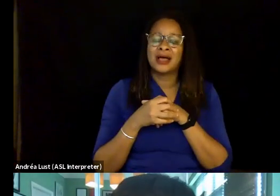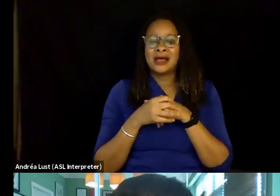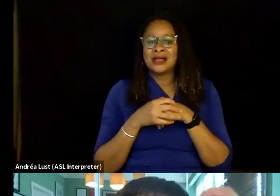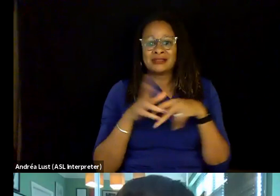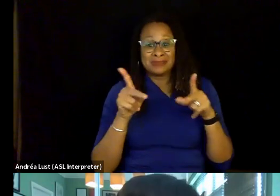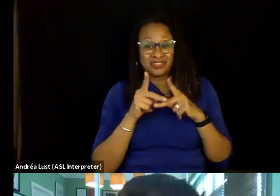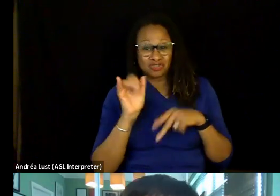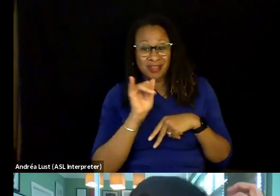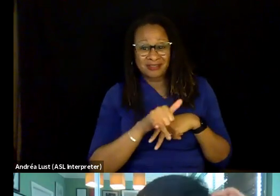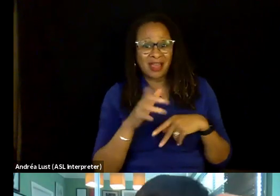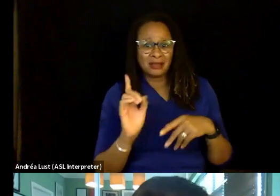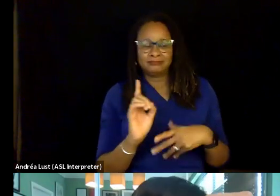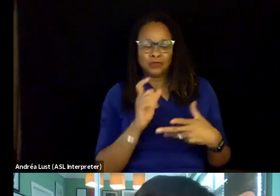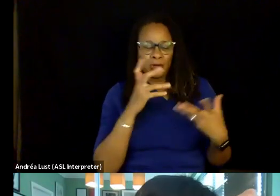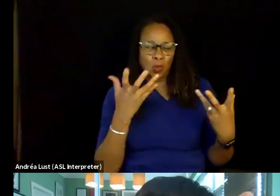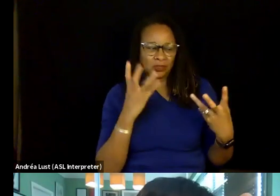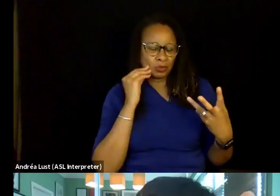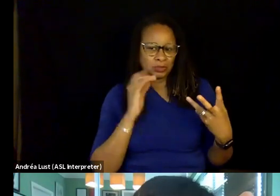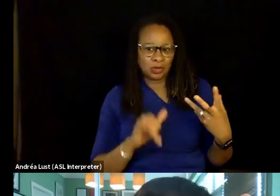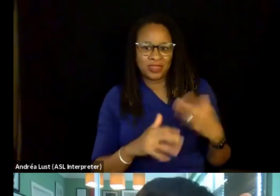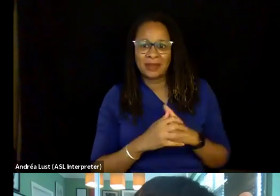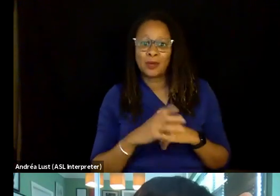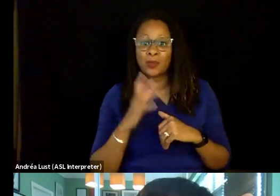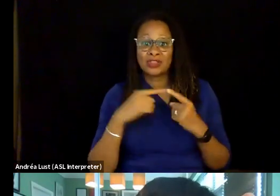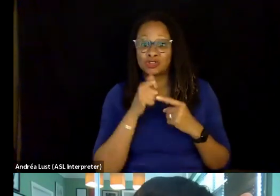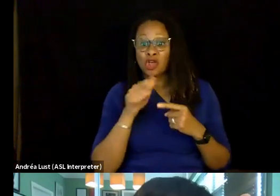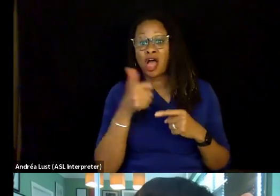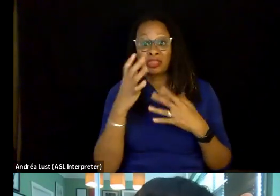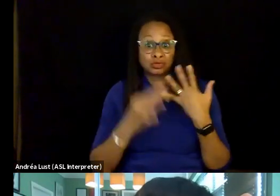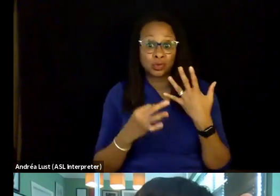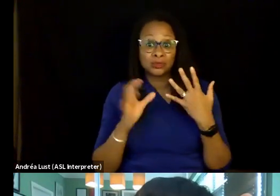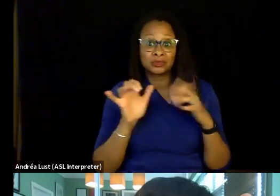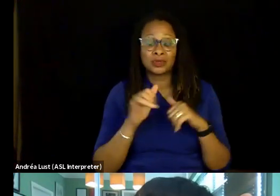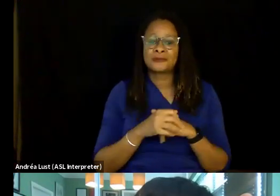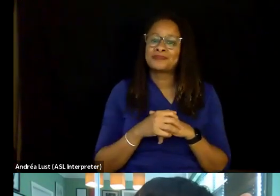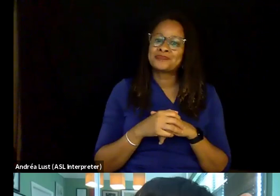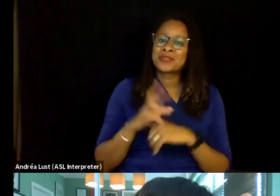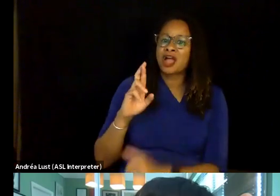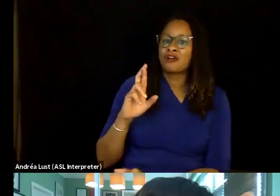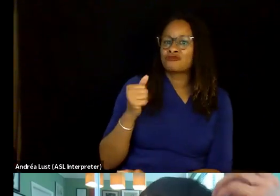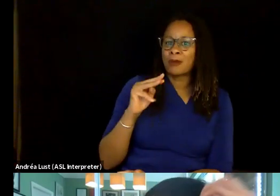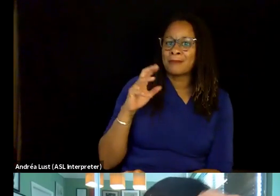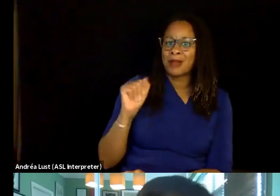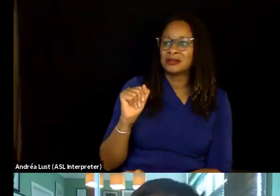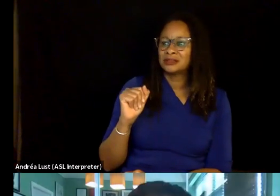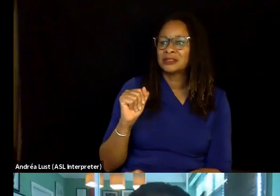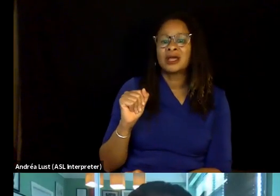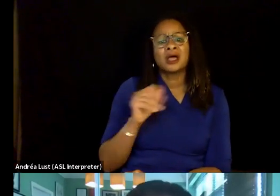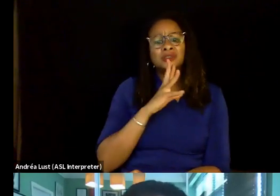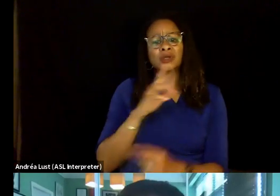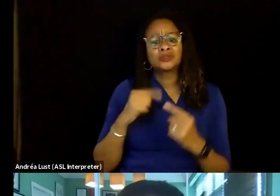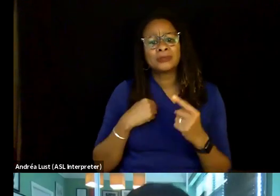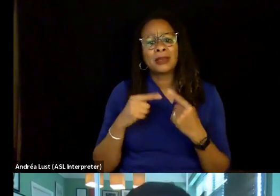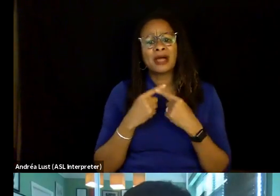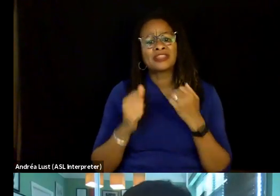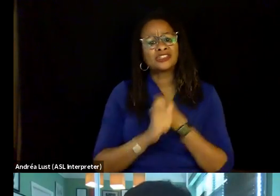situations like this one where like there's just no other choice. Ramona, talk to me a little bit about the dangers of this story.